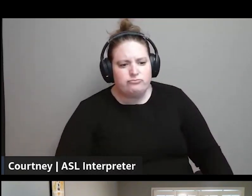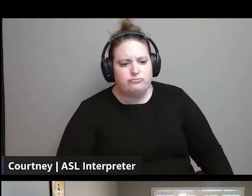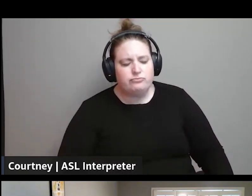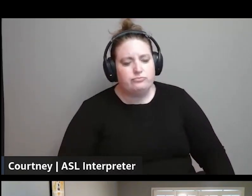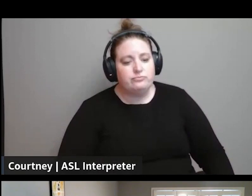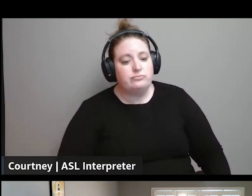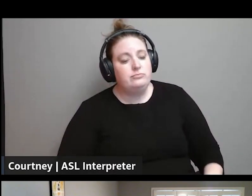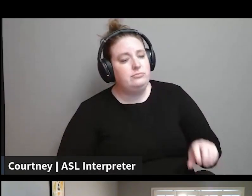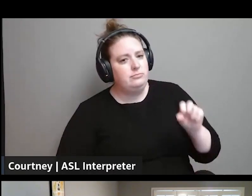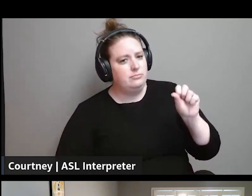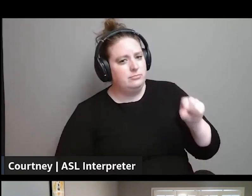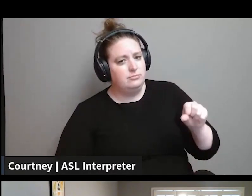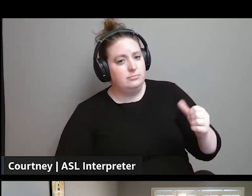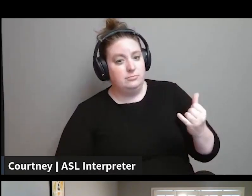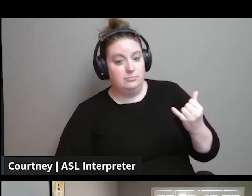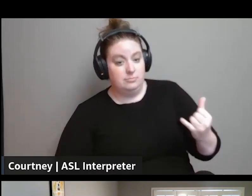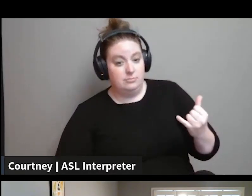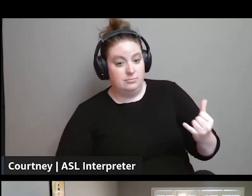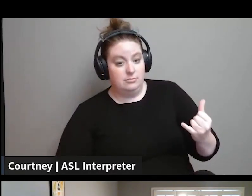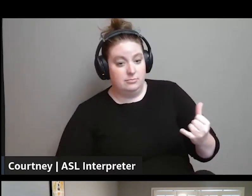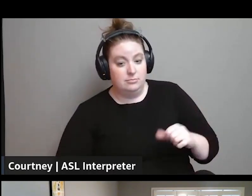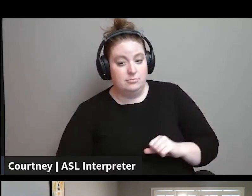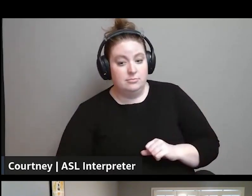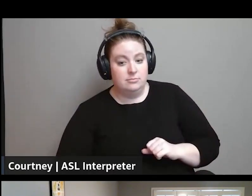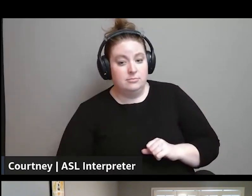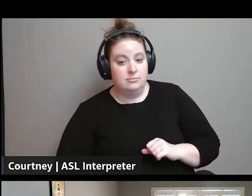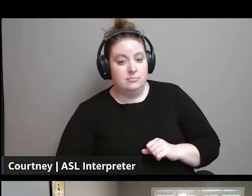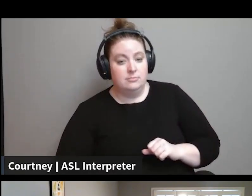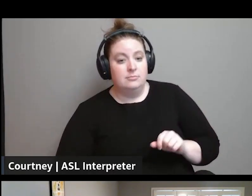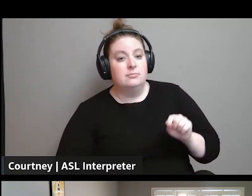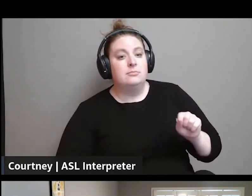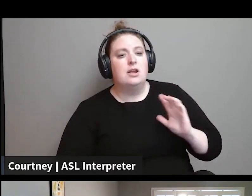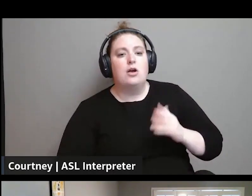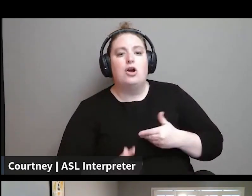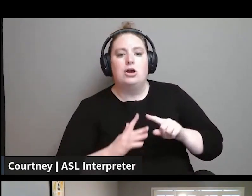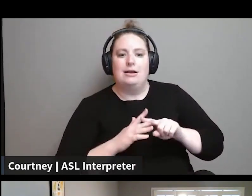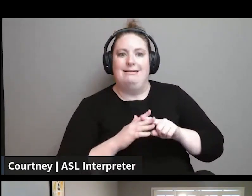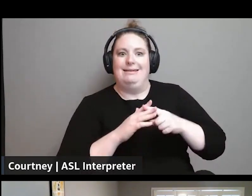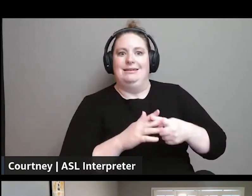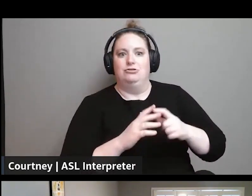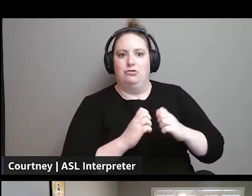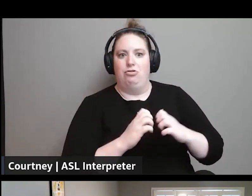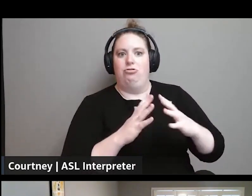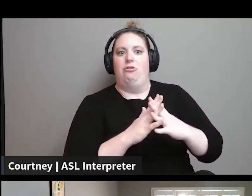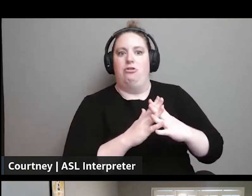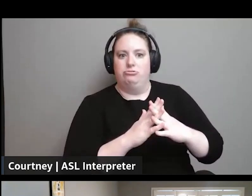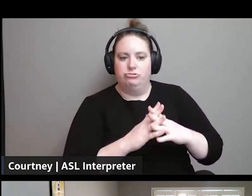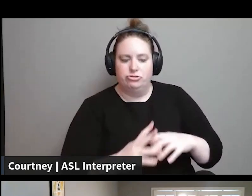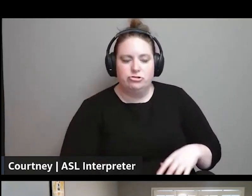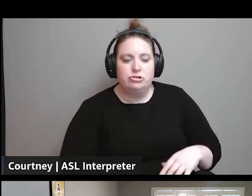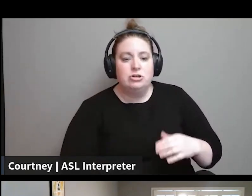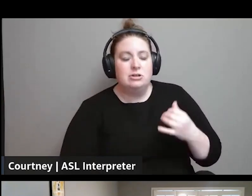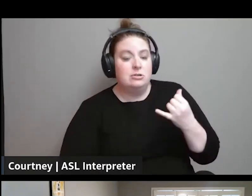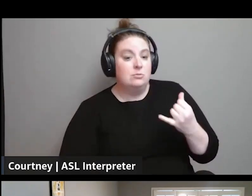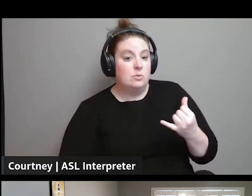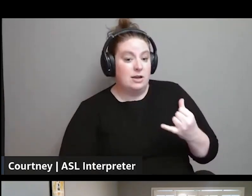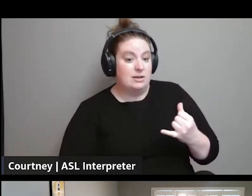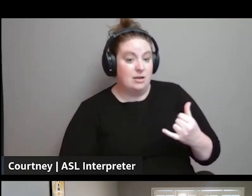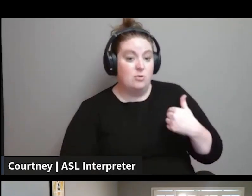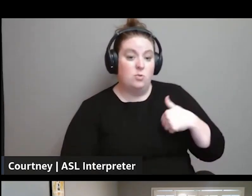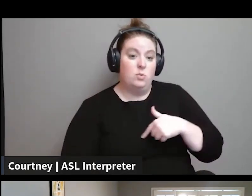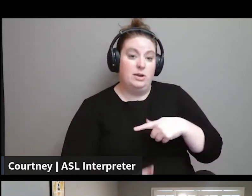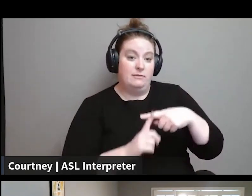So right now, with this is our initial launch, and at this launch, we have